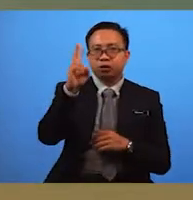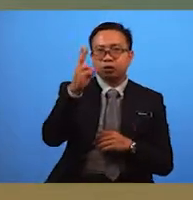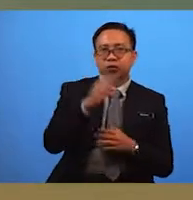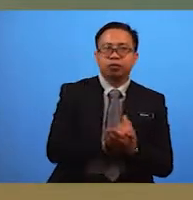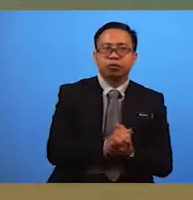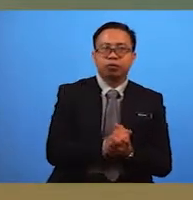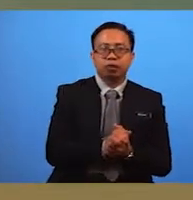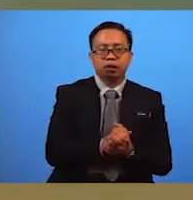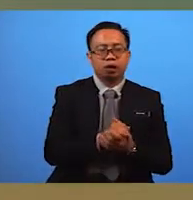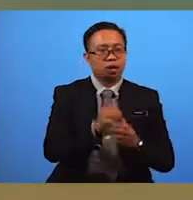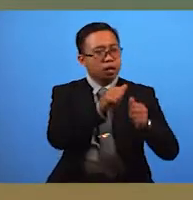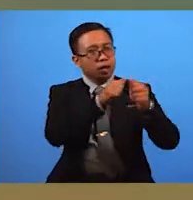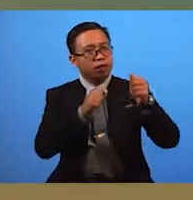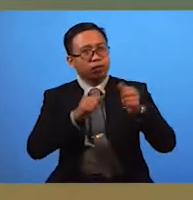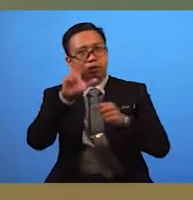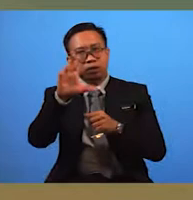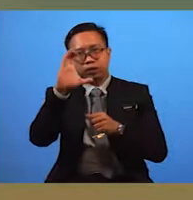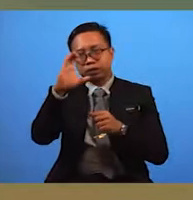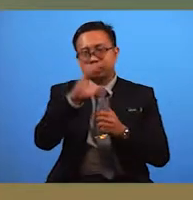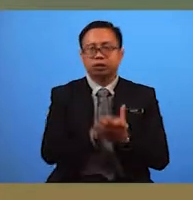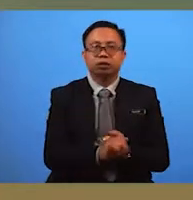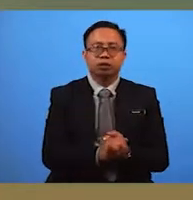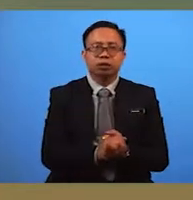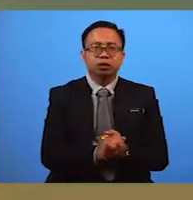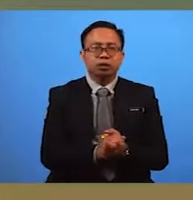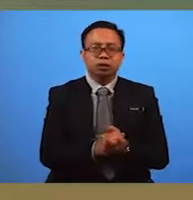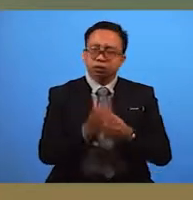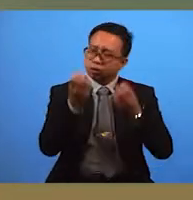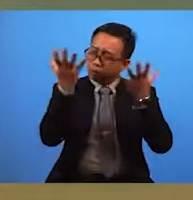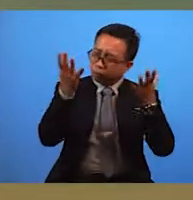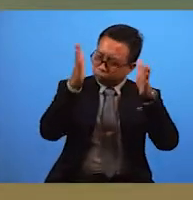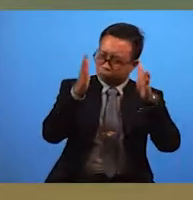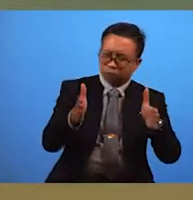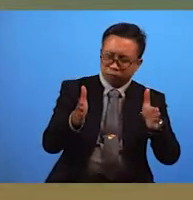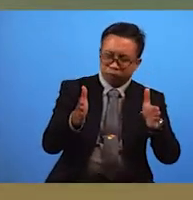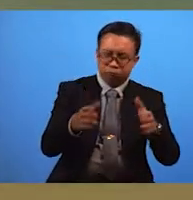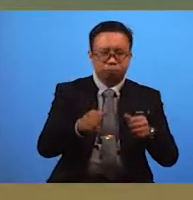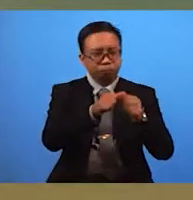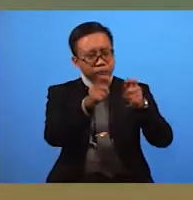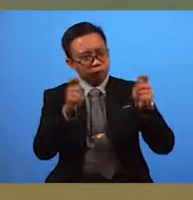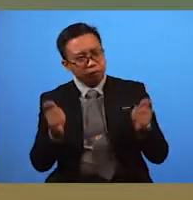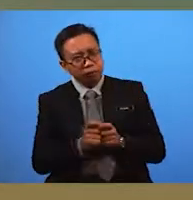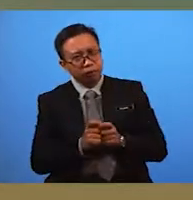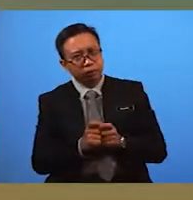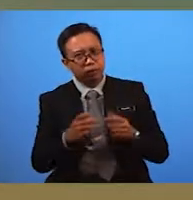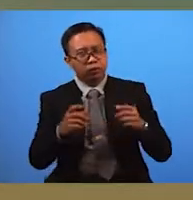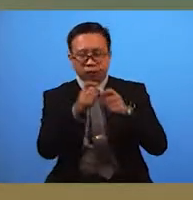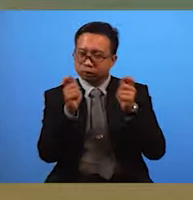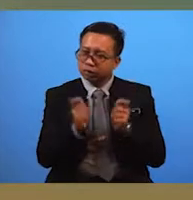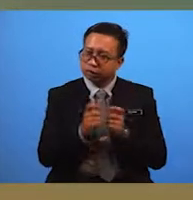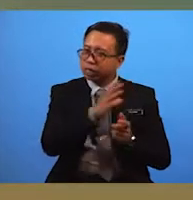C12. Avoid 3 C's: crowded places, confined spaces,